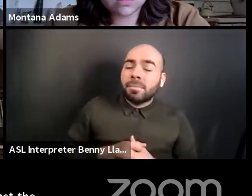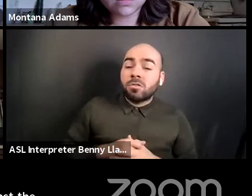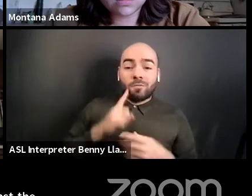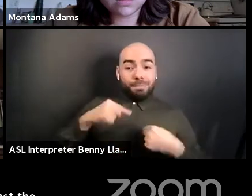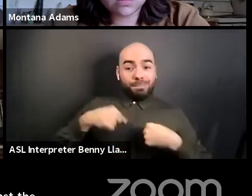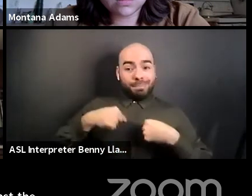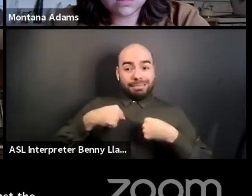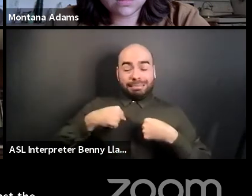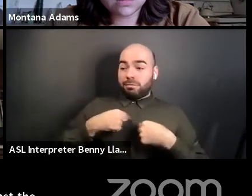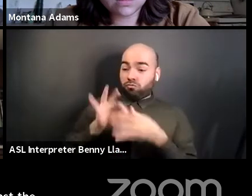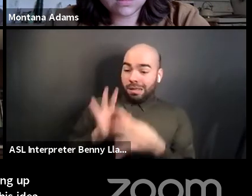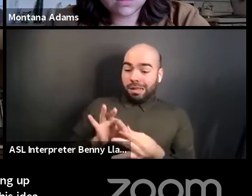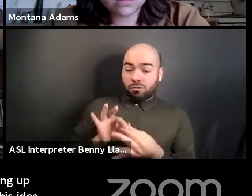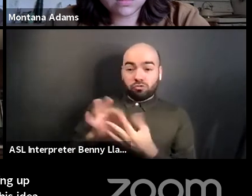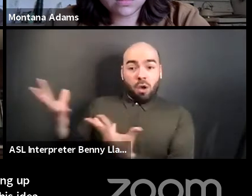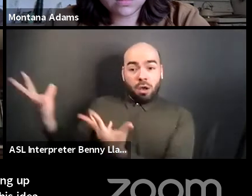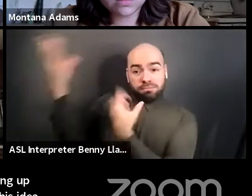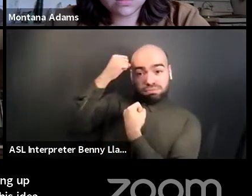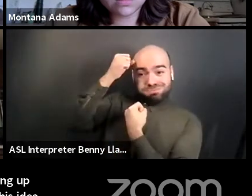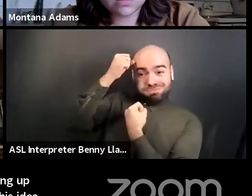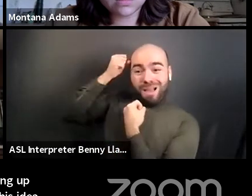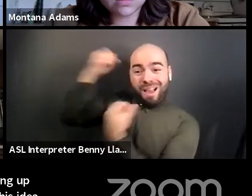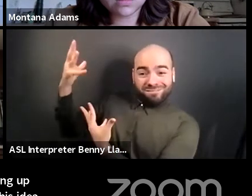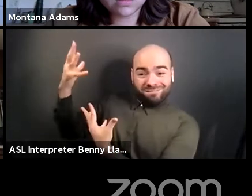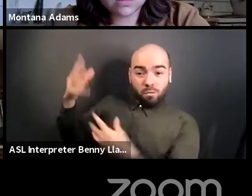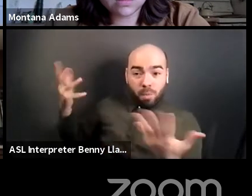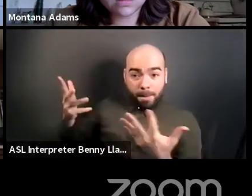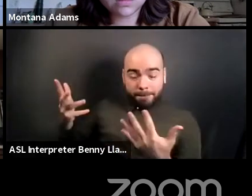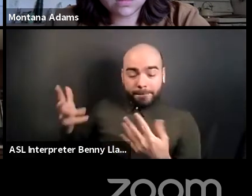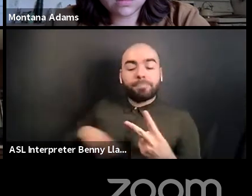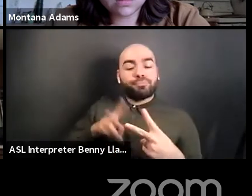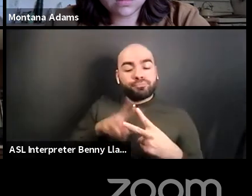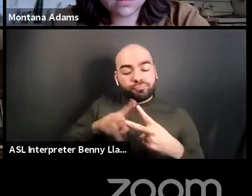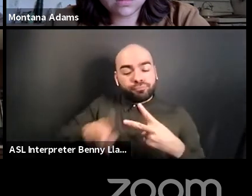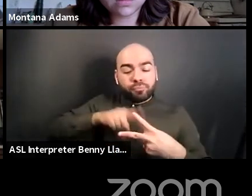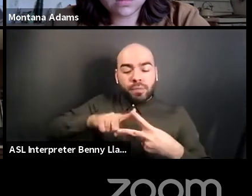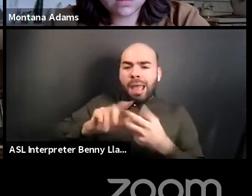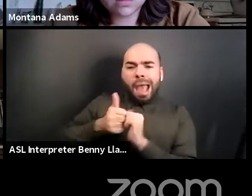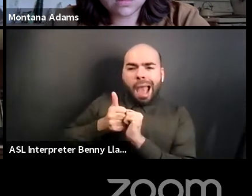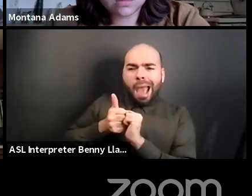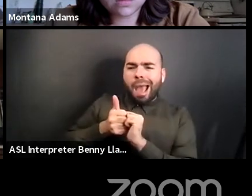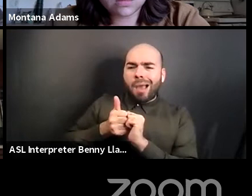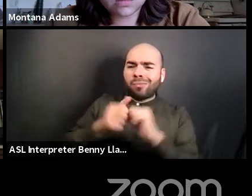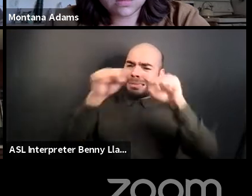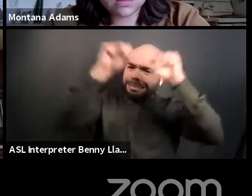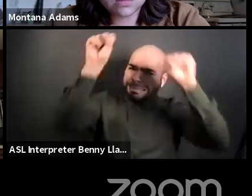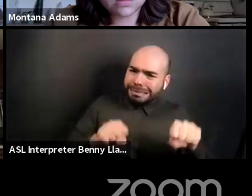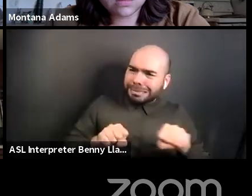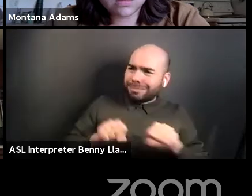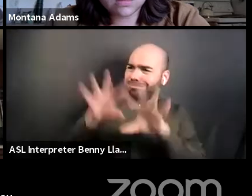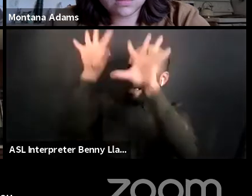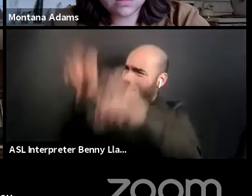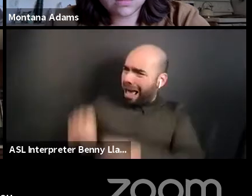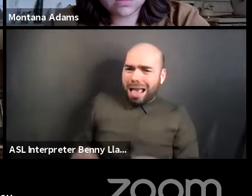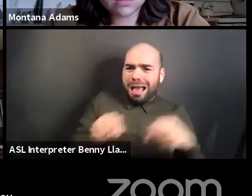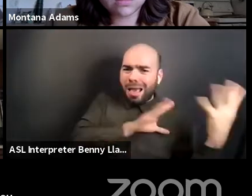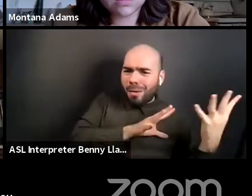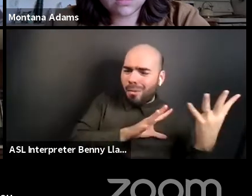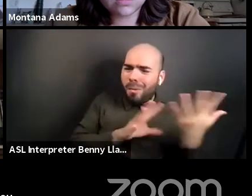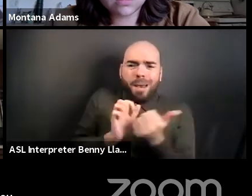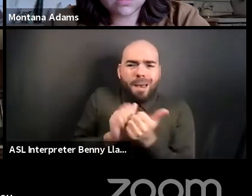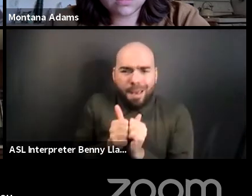of decolonization is twofold. It's how do you dismantle those structures? How do you take away